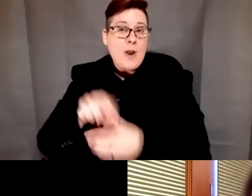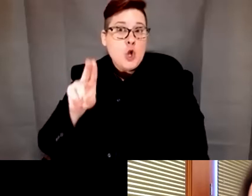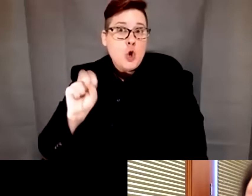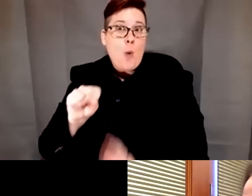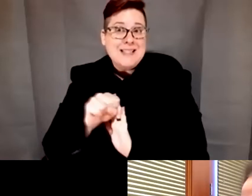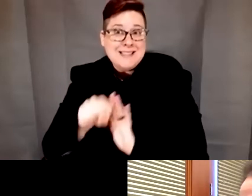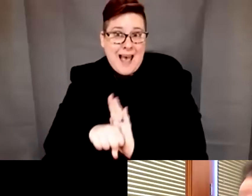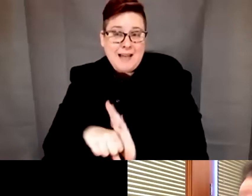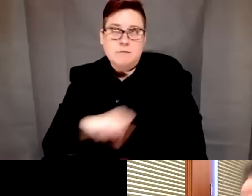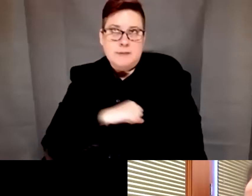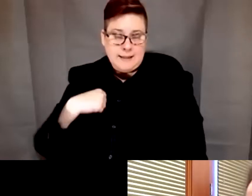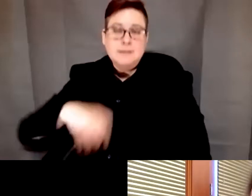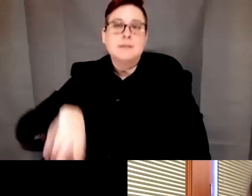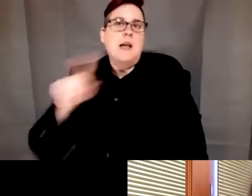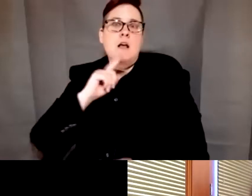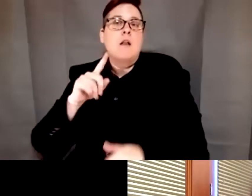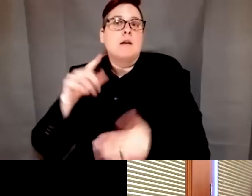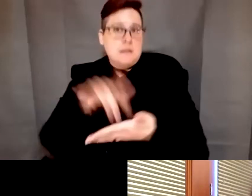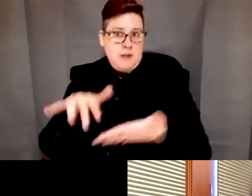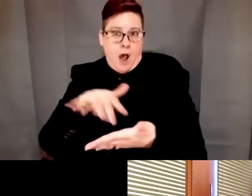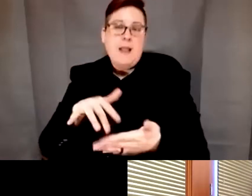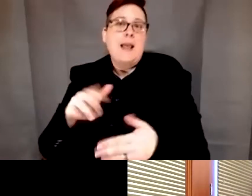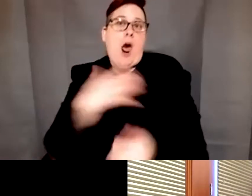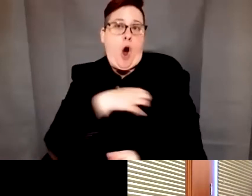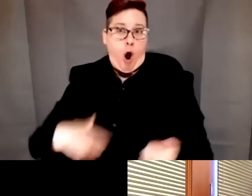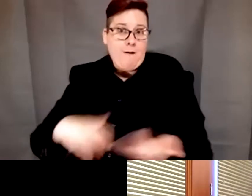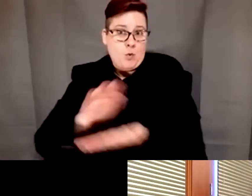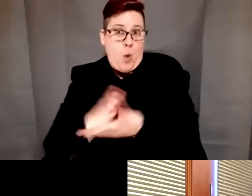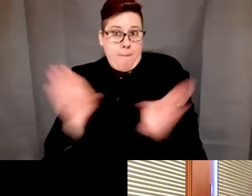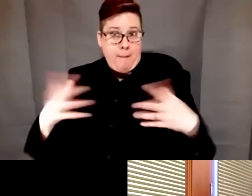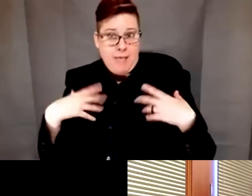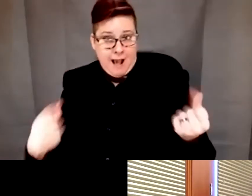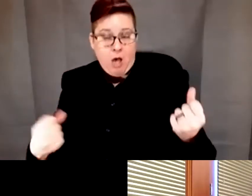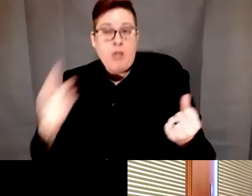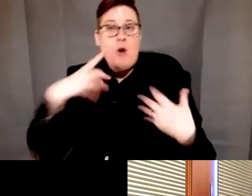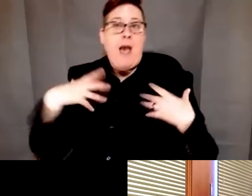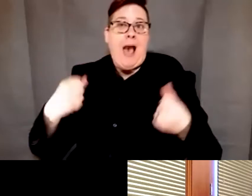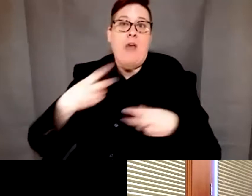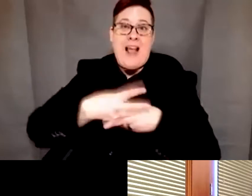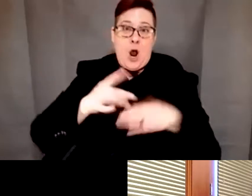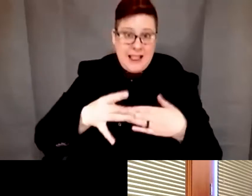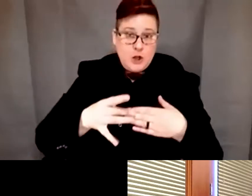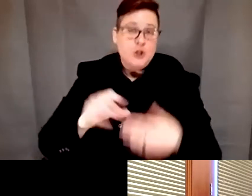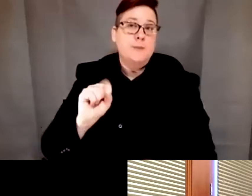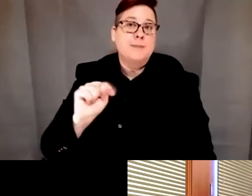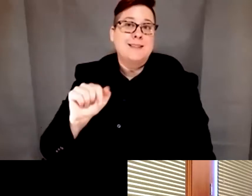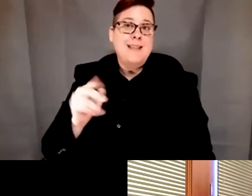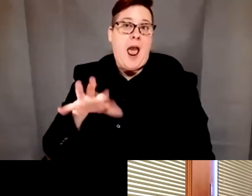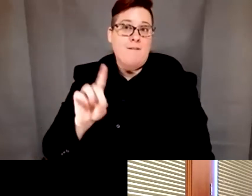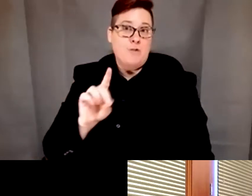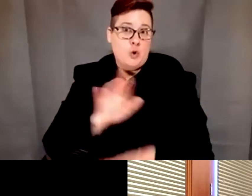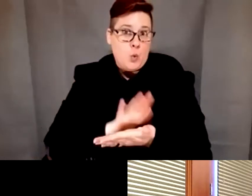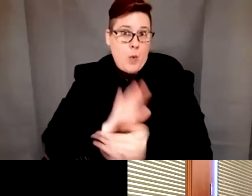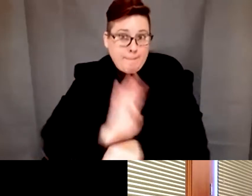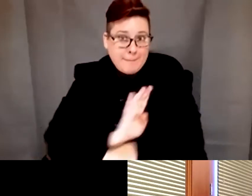health policy and management at the Harvard School of Public Health and Healthcare Leadership at the Stanford Graduate School of Business.